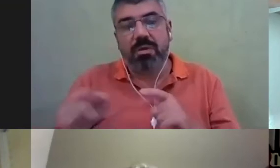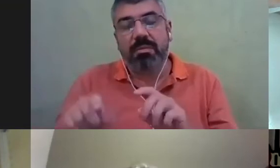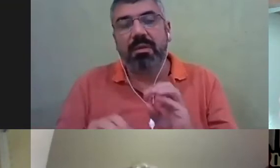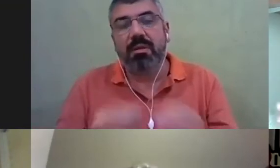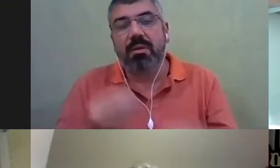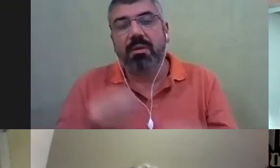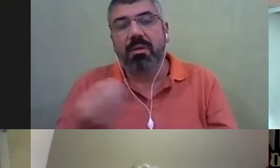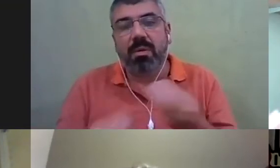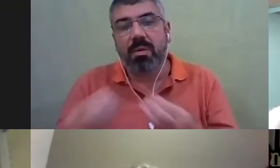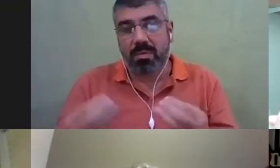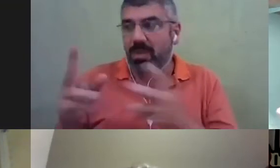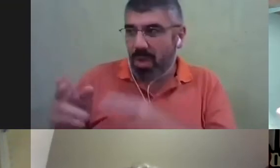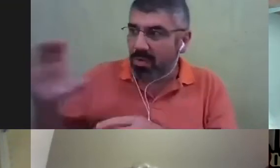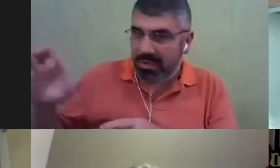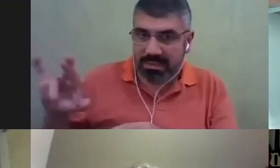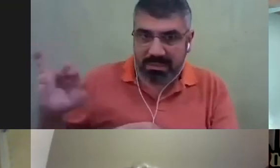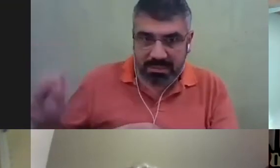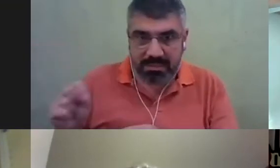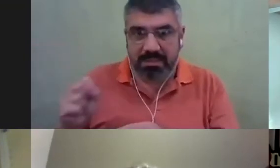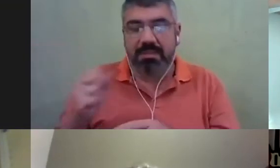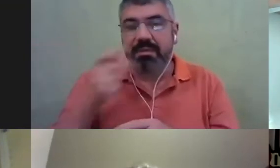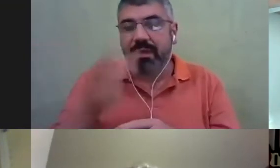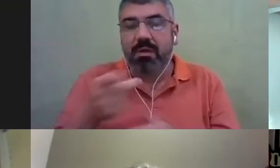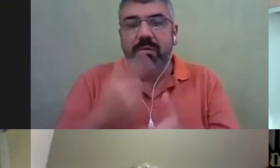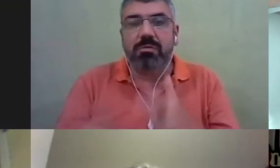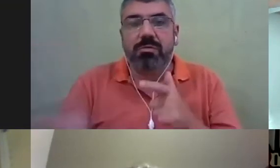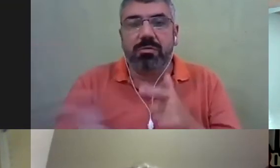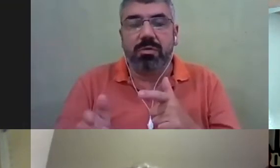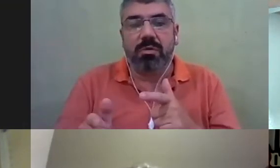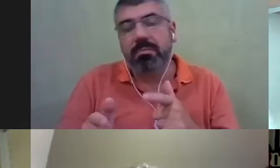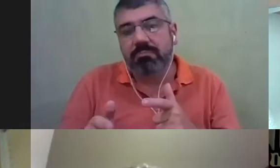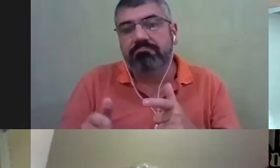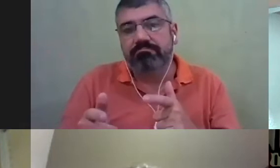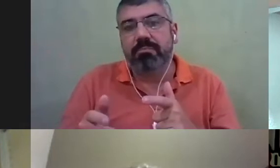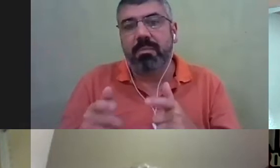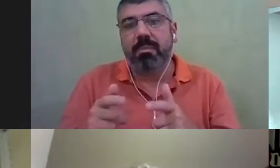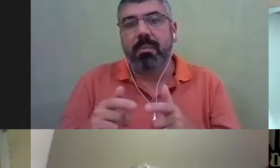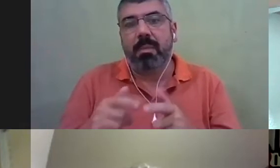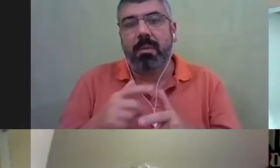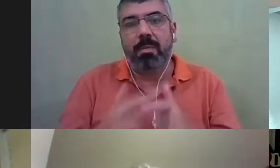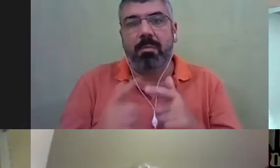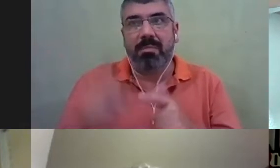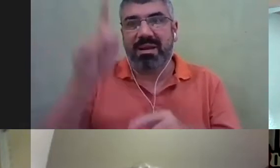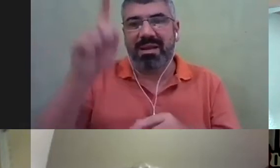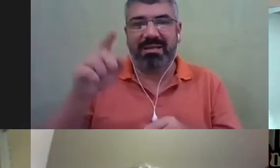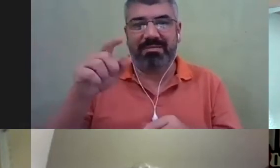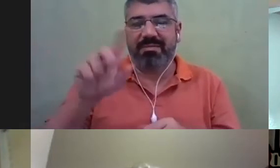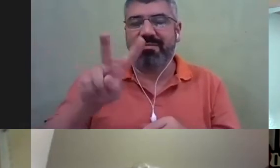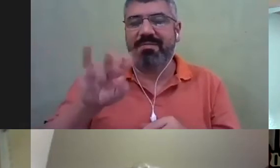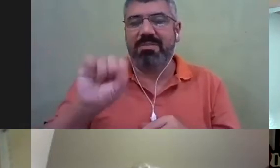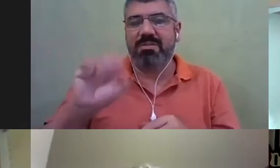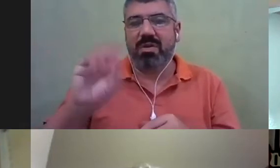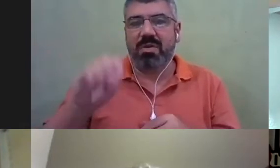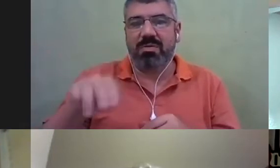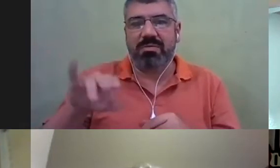what Chris posed and what you are discussing. The idea of envisioning the future Engstrom